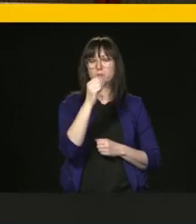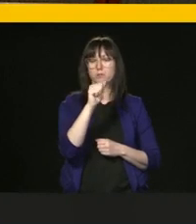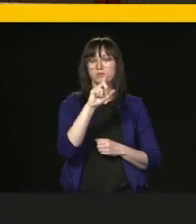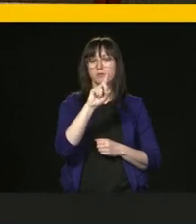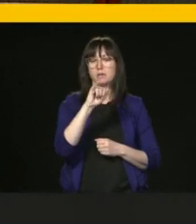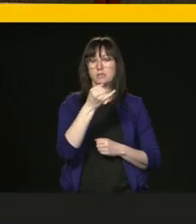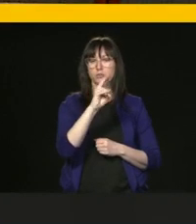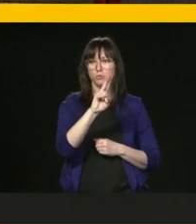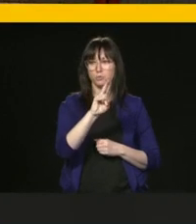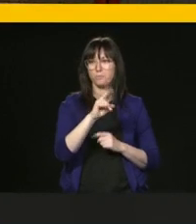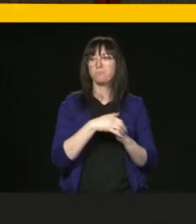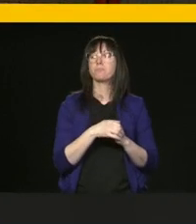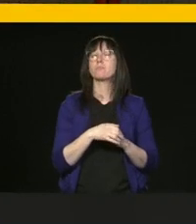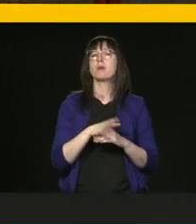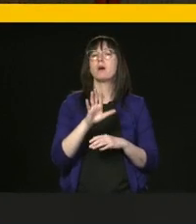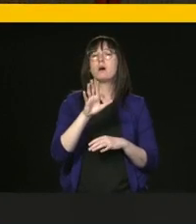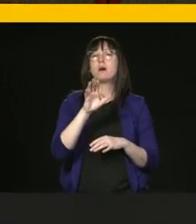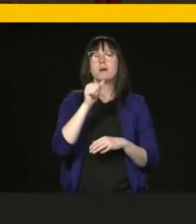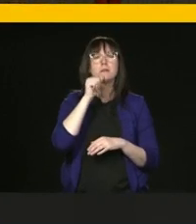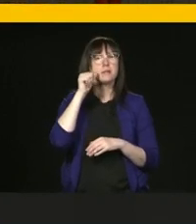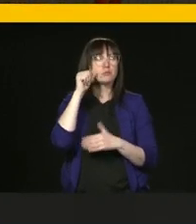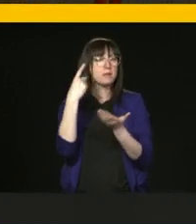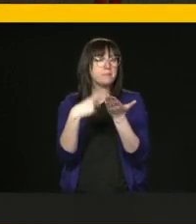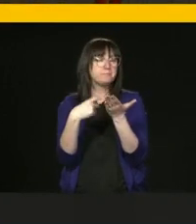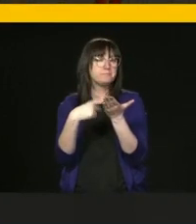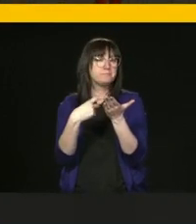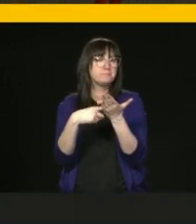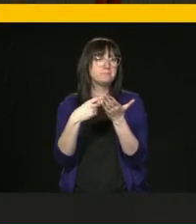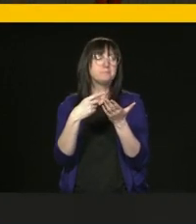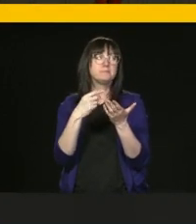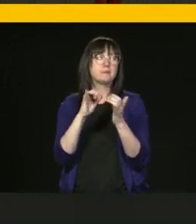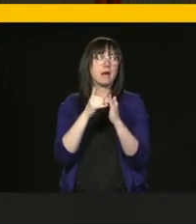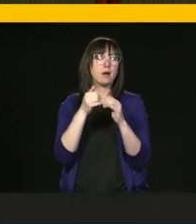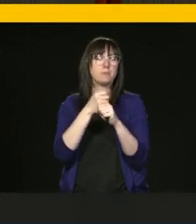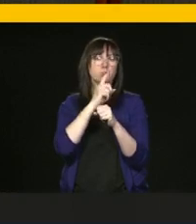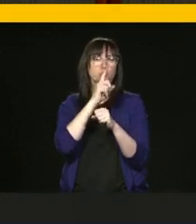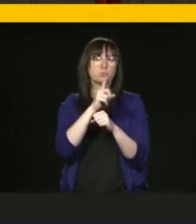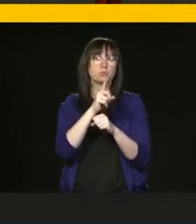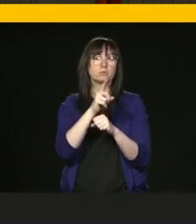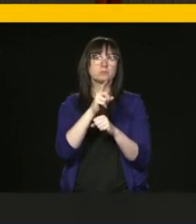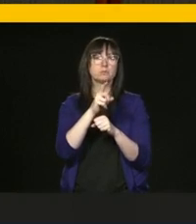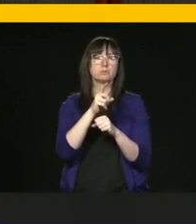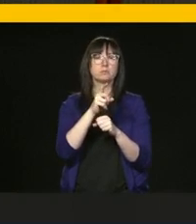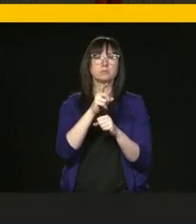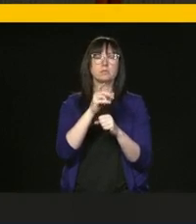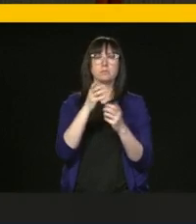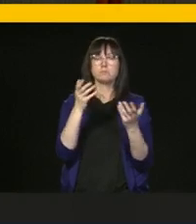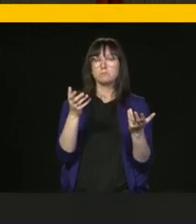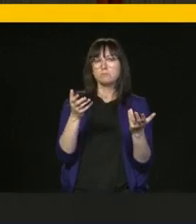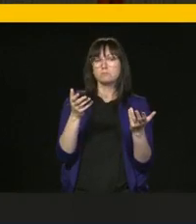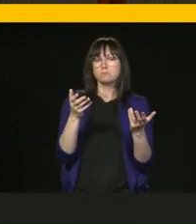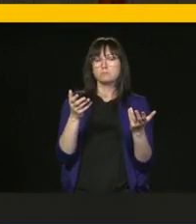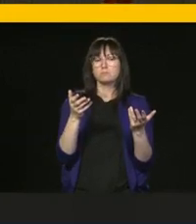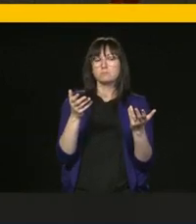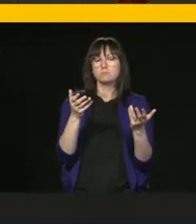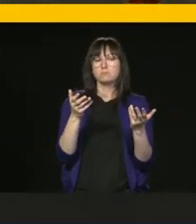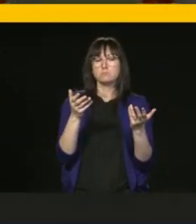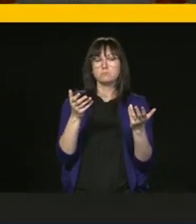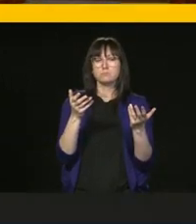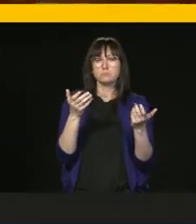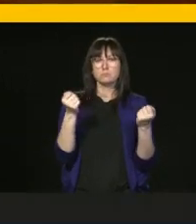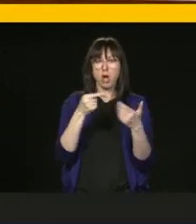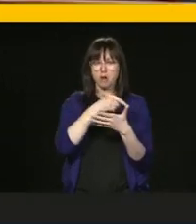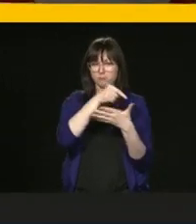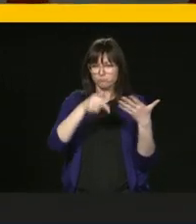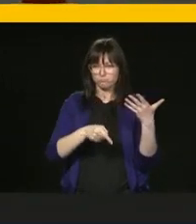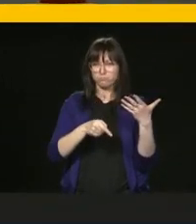about making sure all the directives are uniformized.